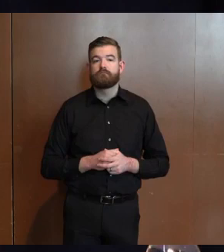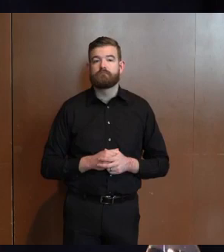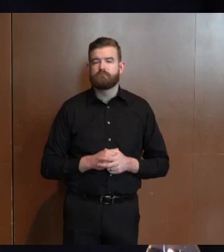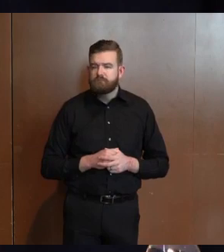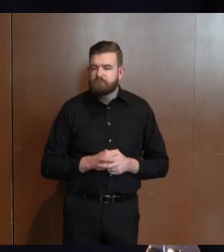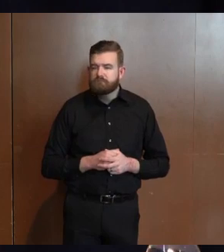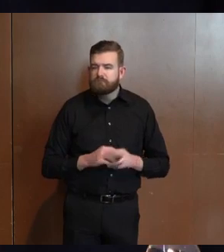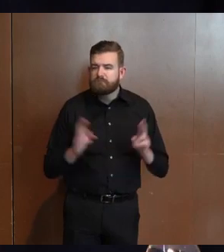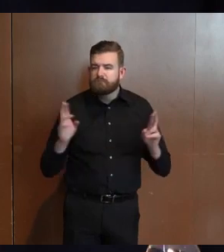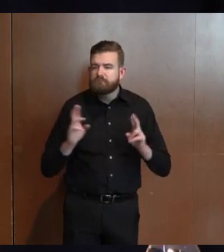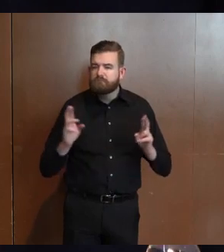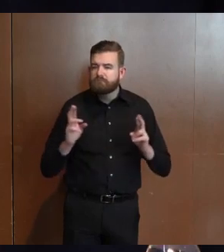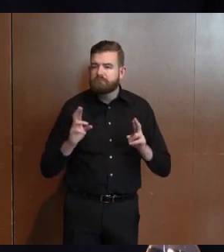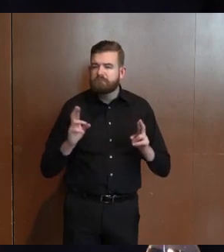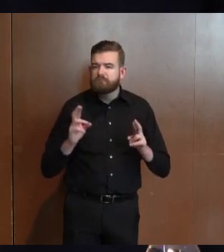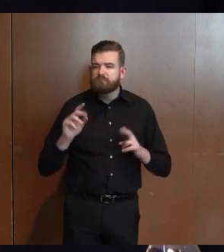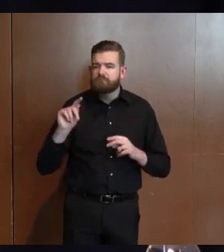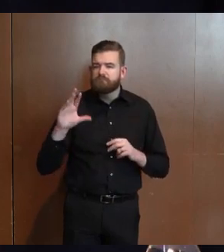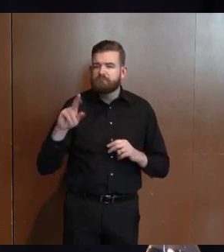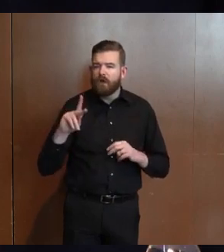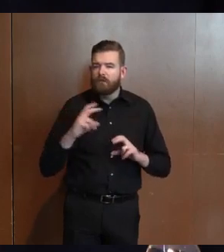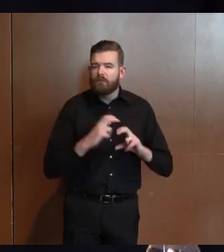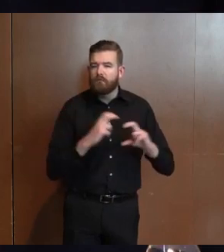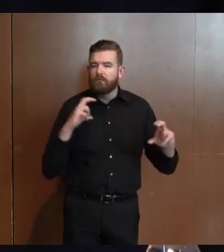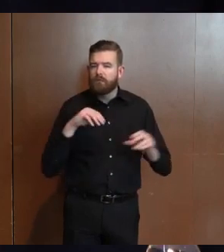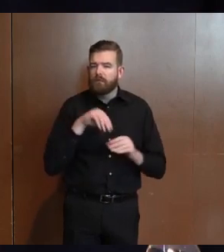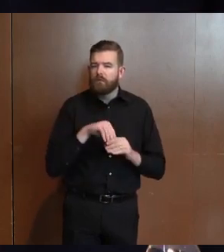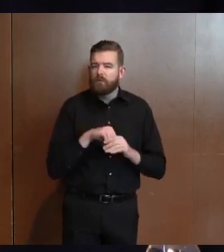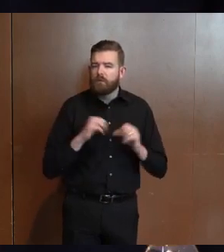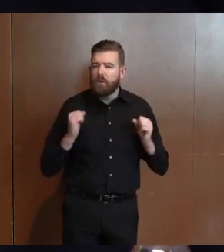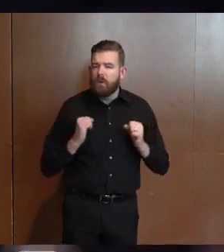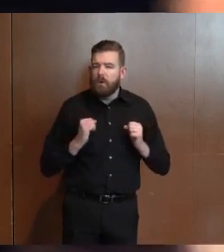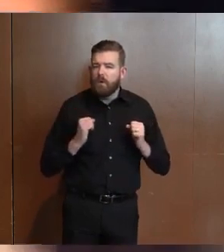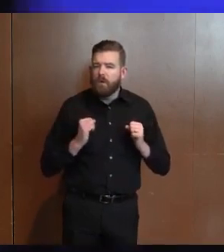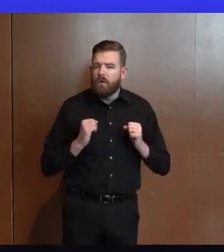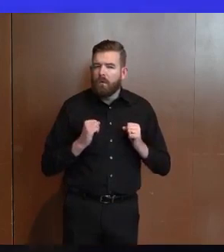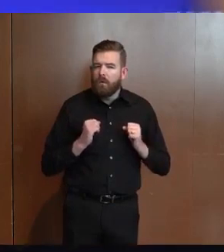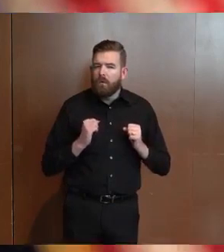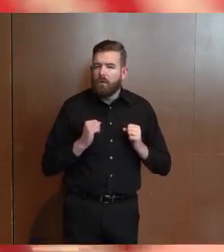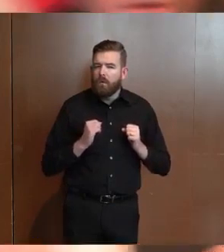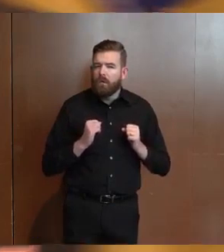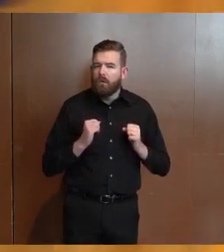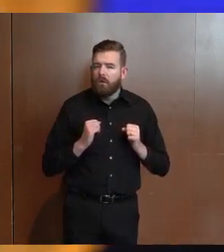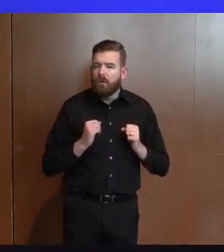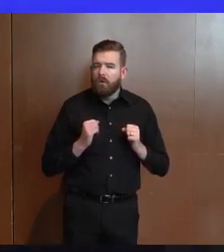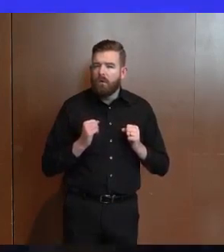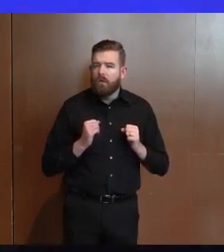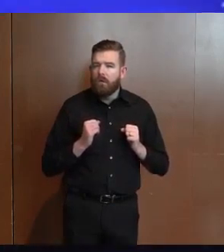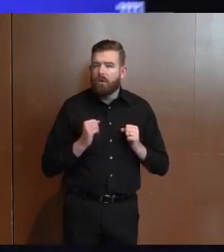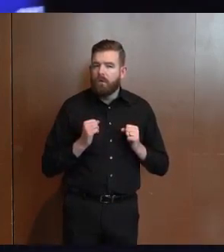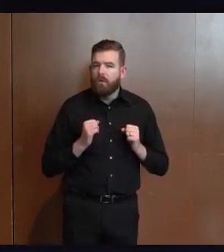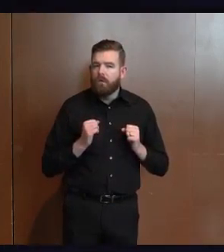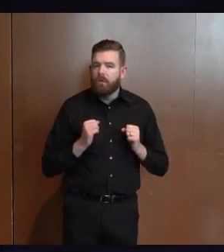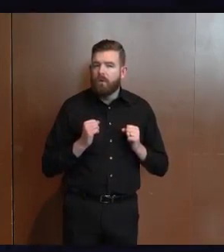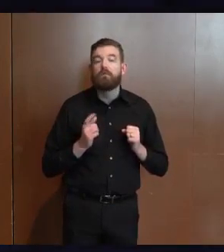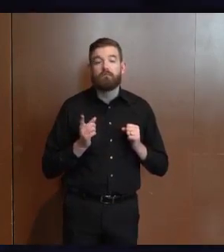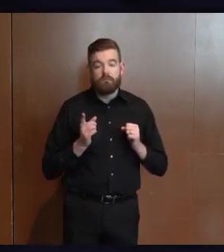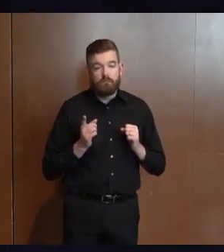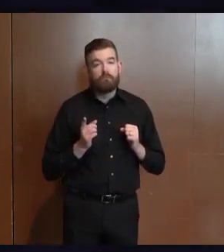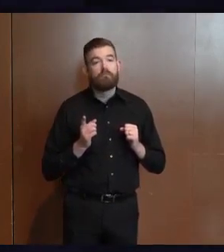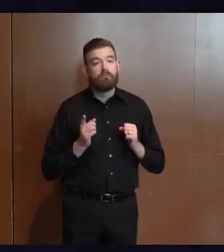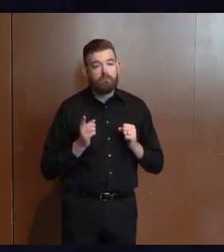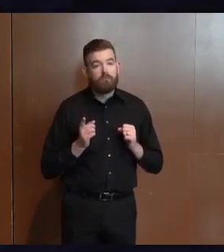That is correct. And just to one other piece that I think is a key, that the state medical examiner's office, I think